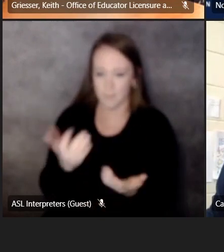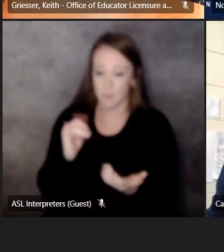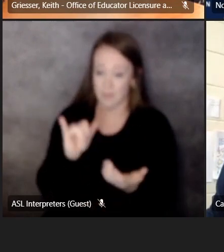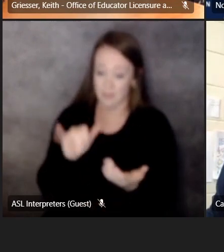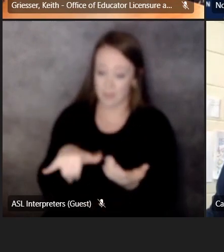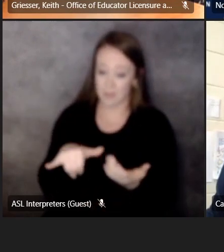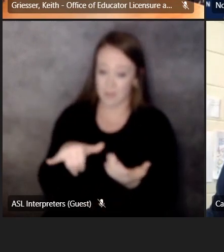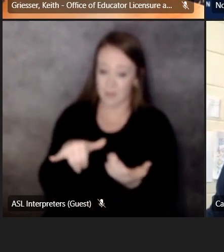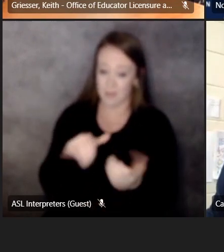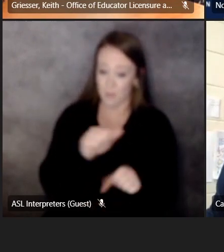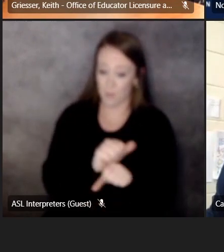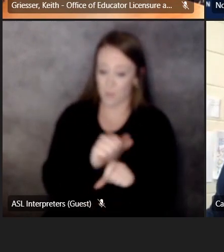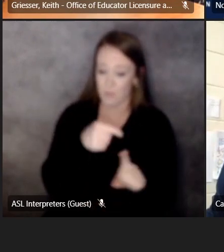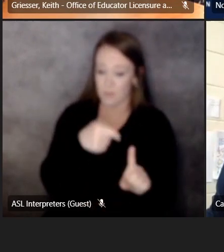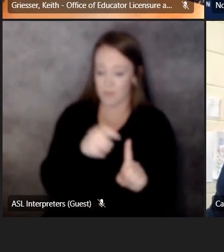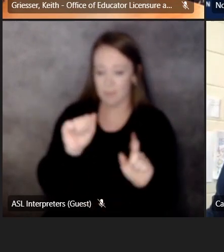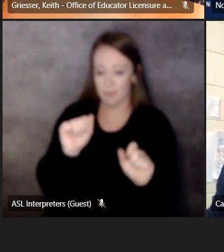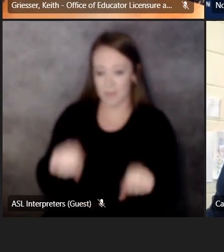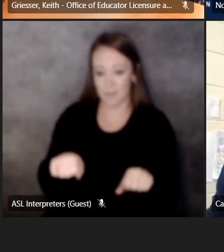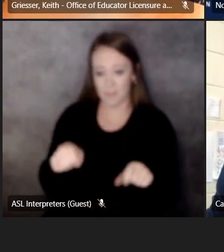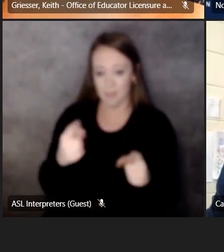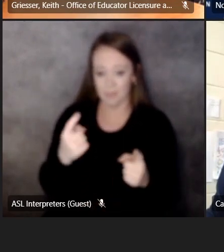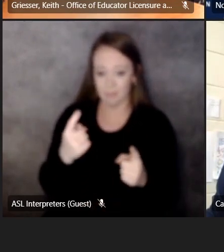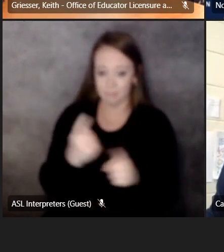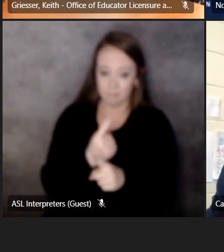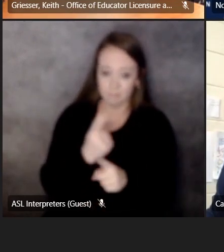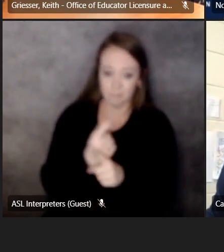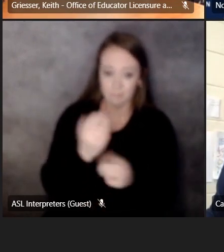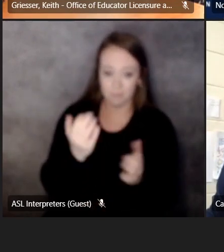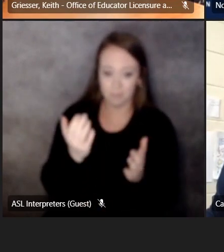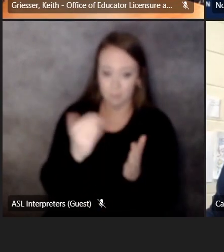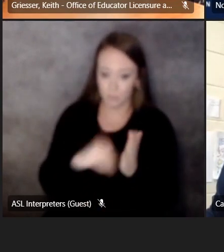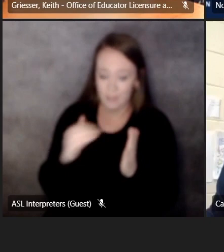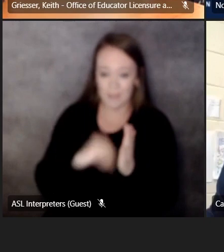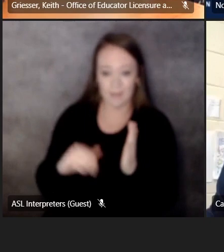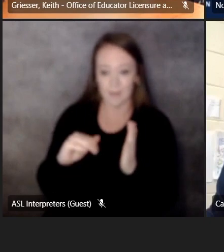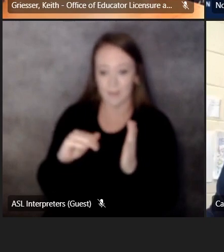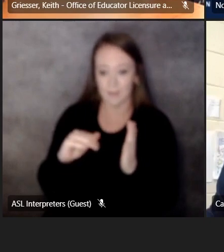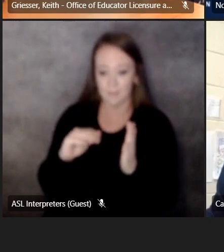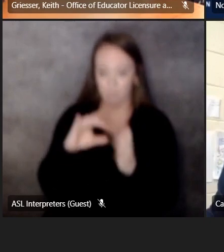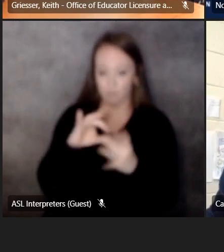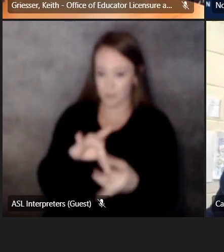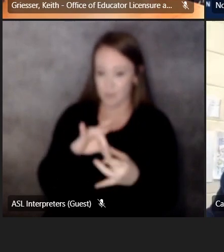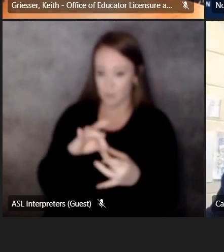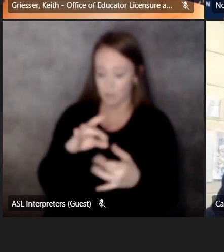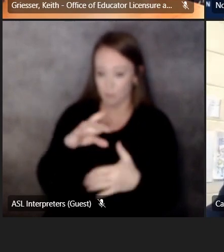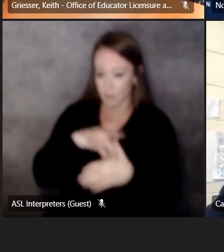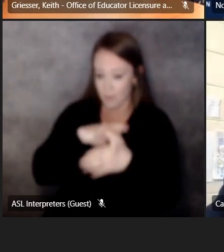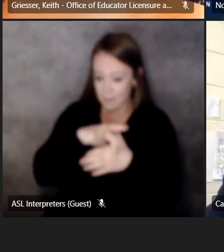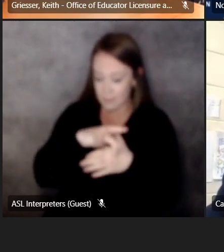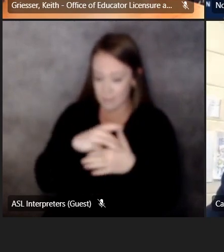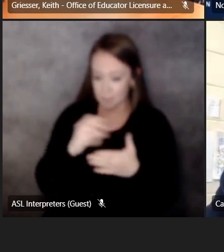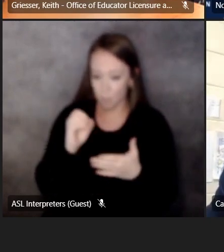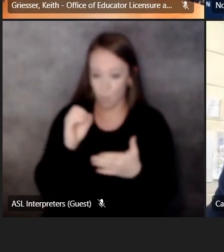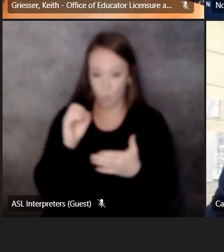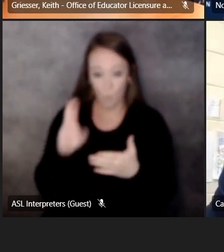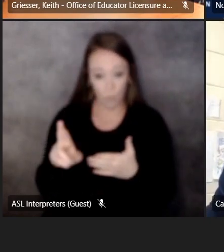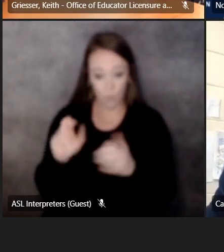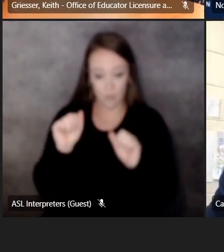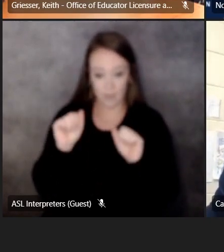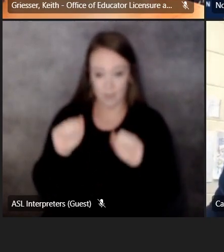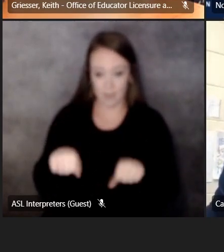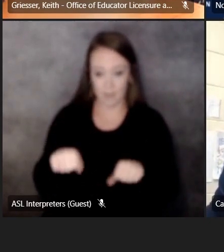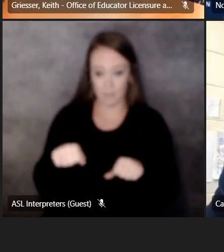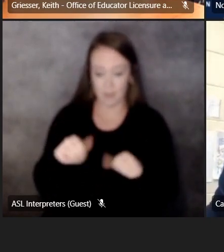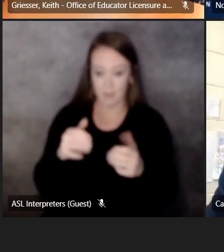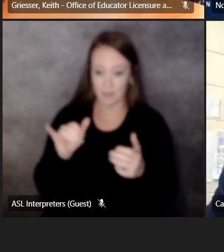be repetitive, routine, purely connected to the content, or it can be rooted in the content, but